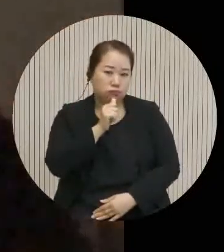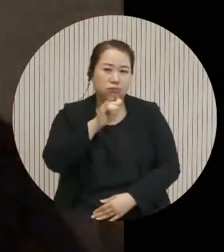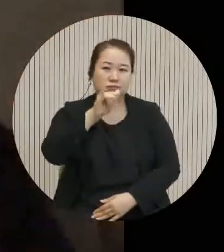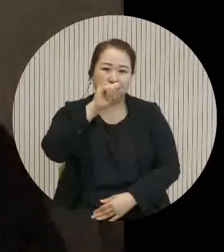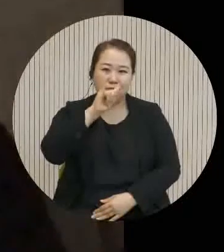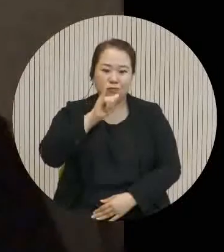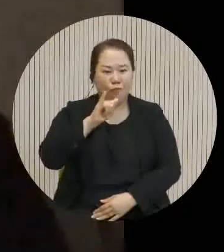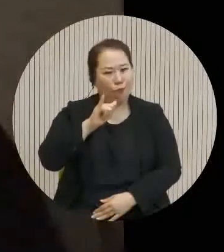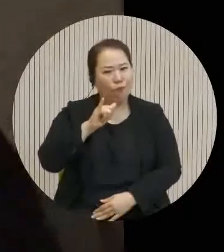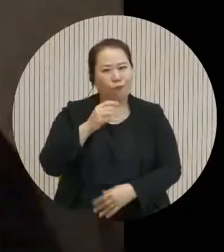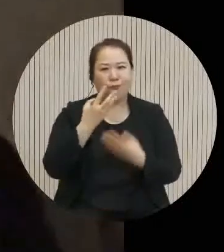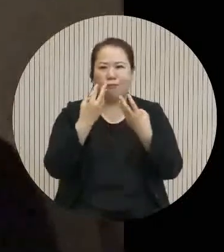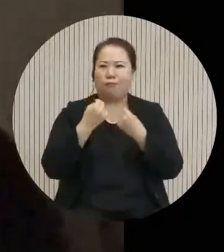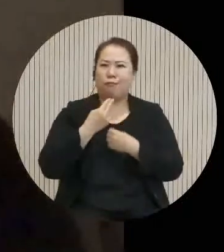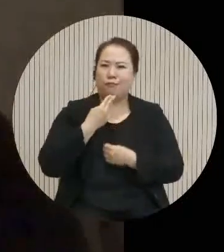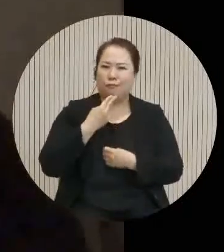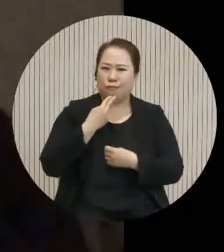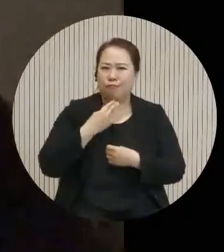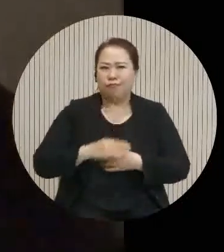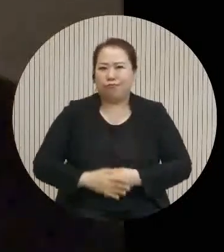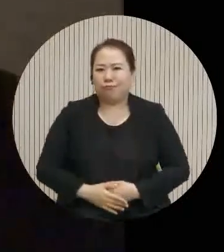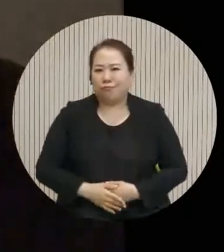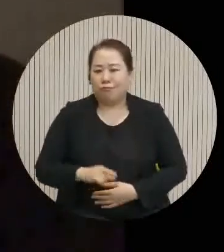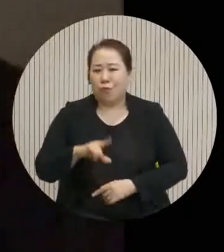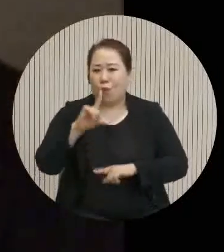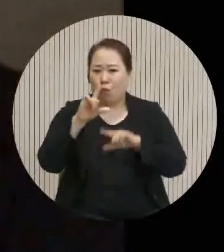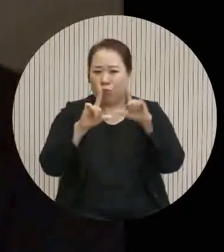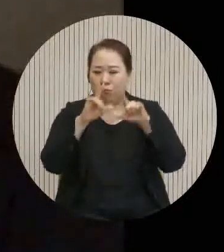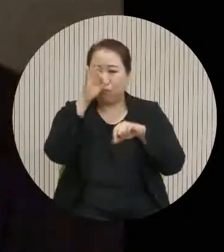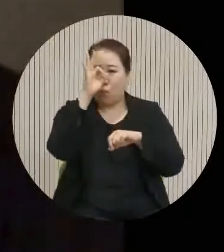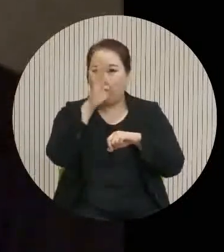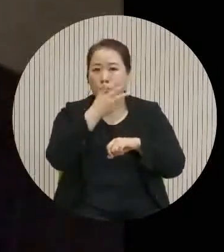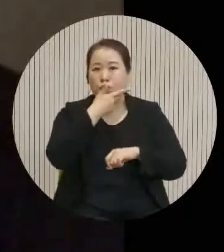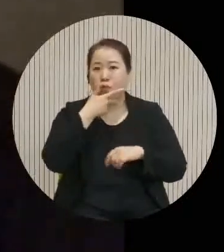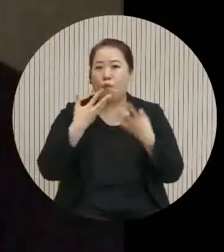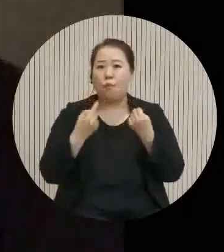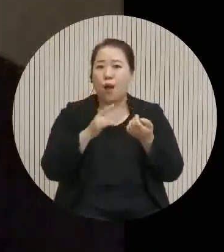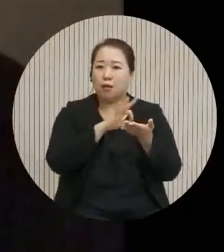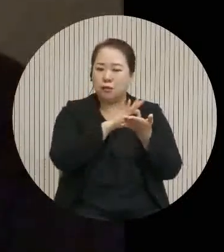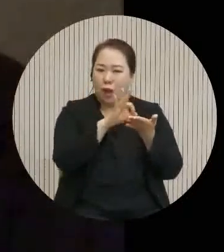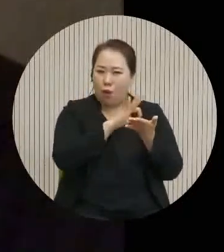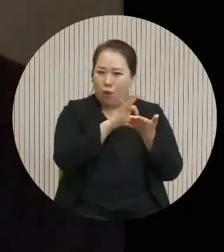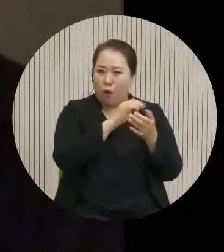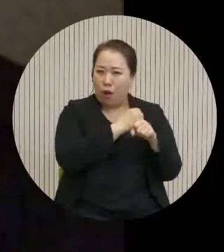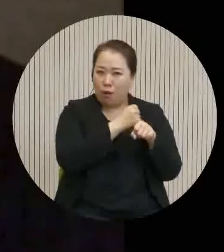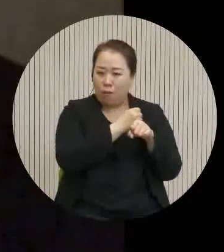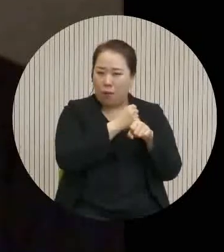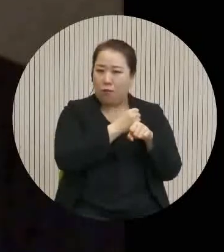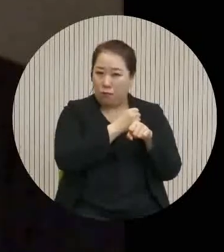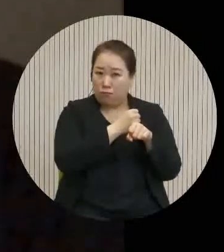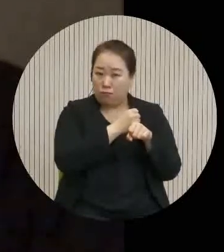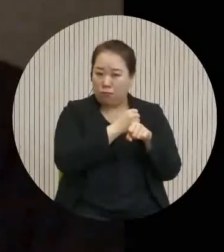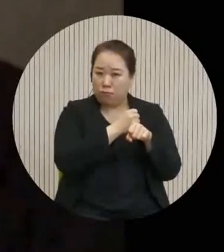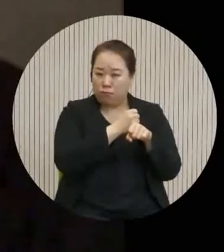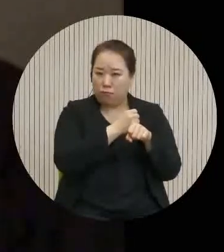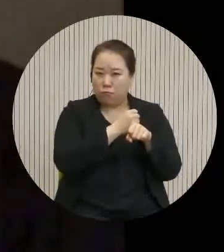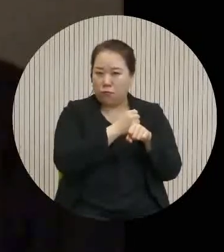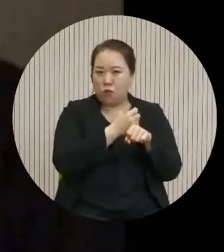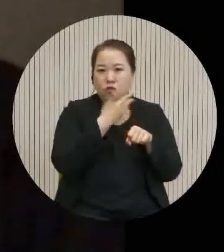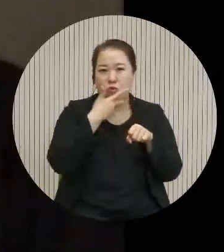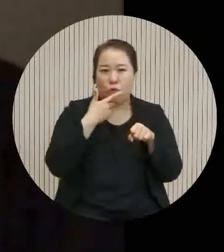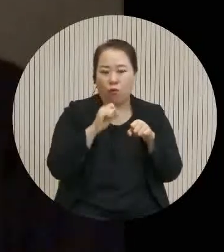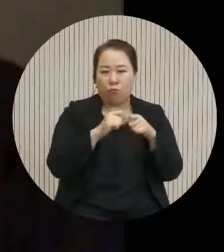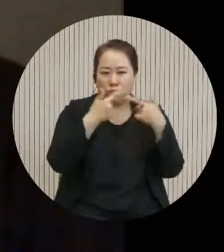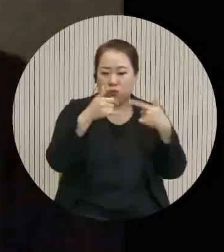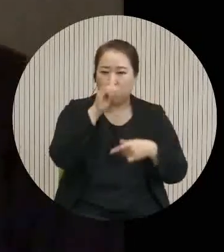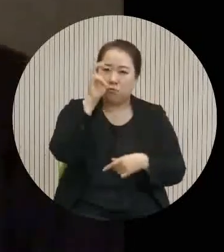heritage language, okay? And they get better in English all the time. Didn't happen here. She chatted with these people in